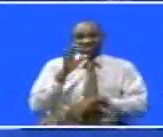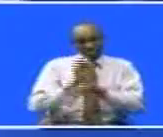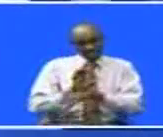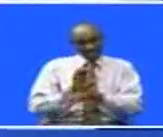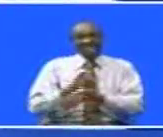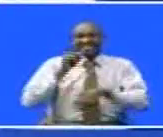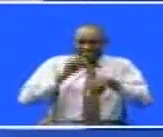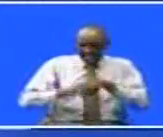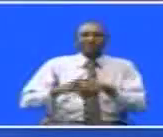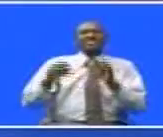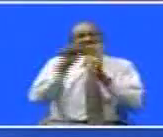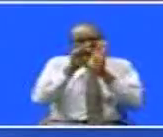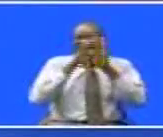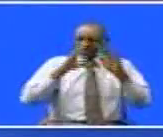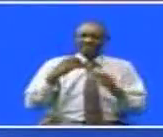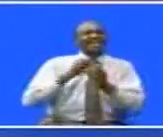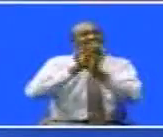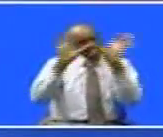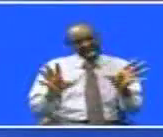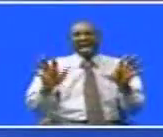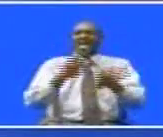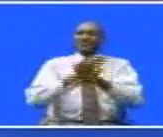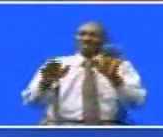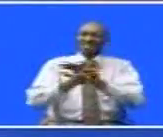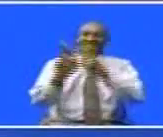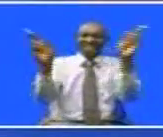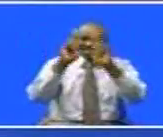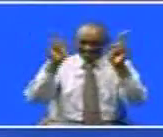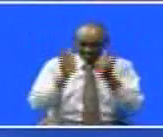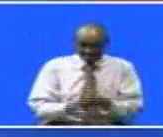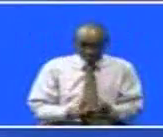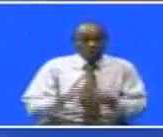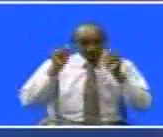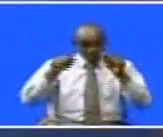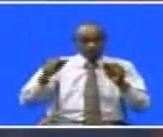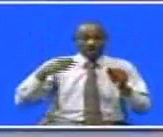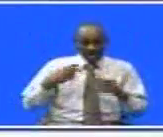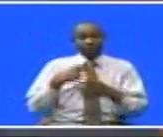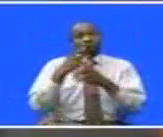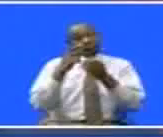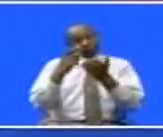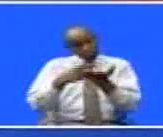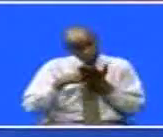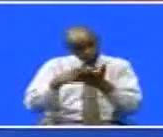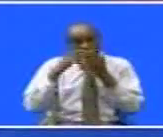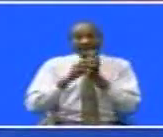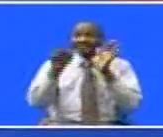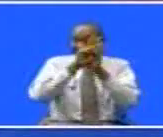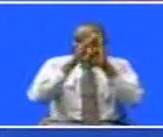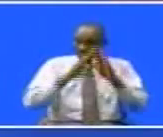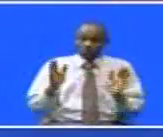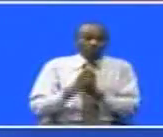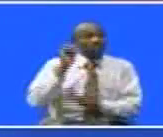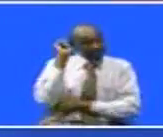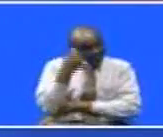over the visit is clear, that it is all systems go. We'll then hold bilateral talks at State House with the